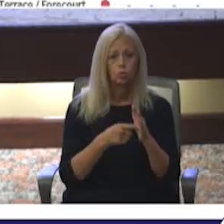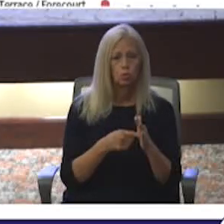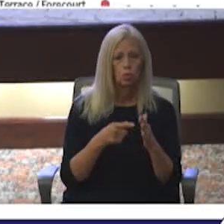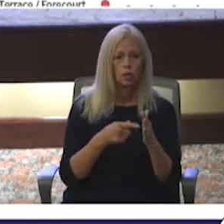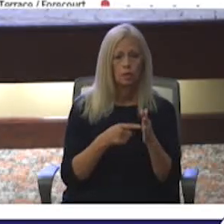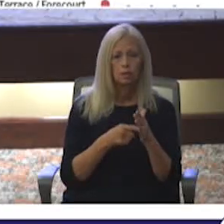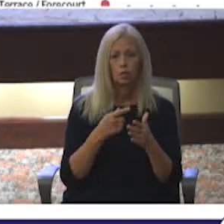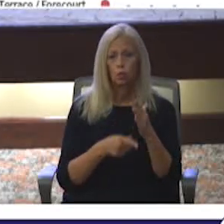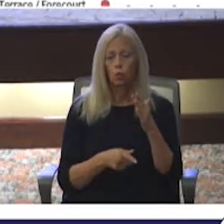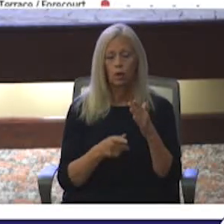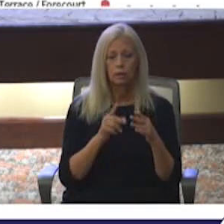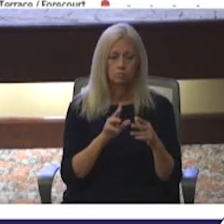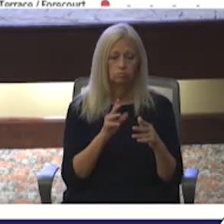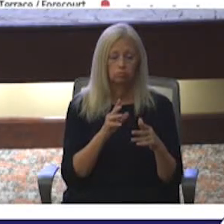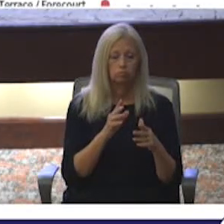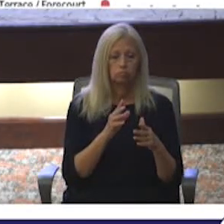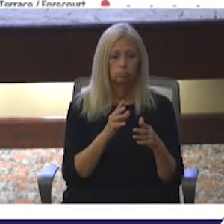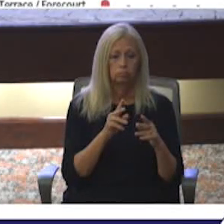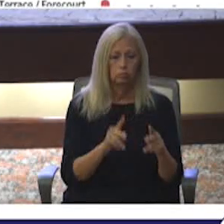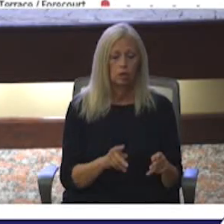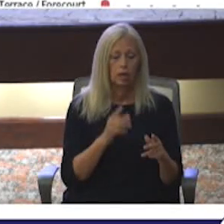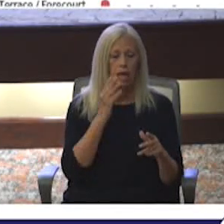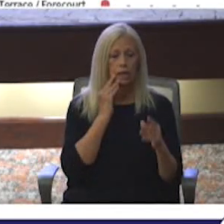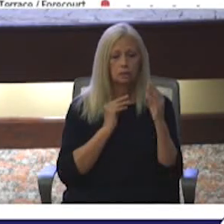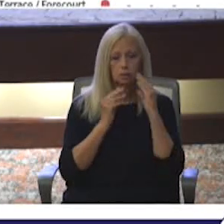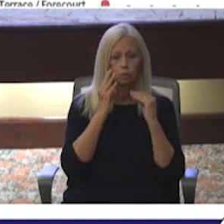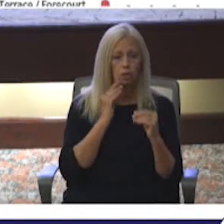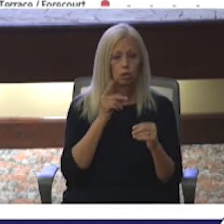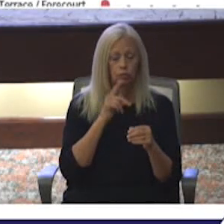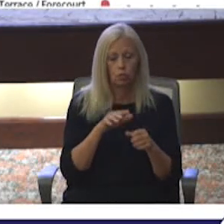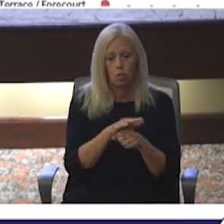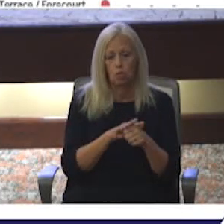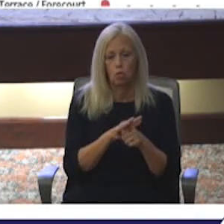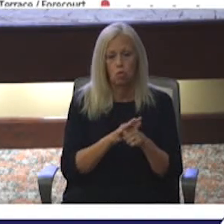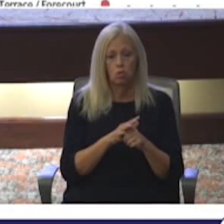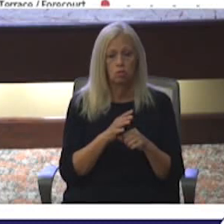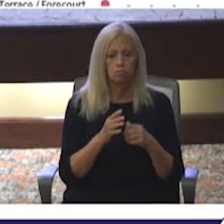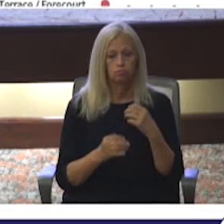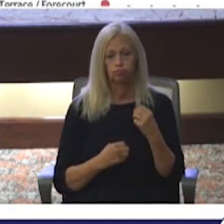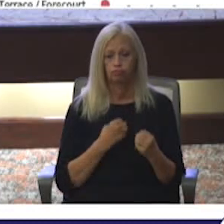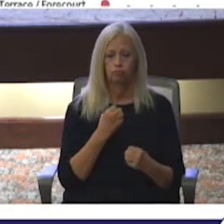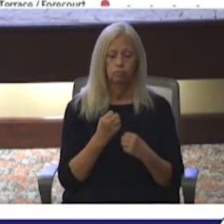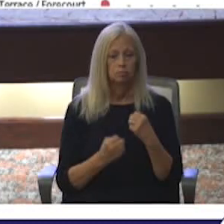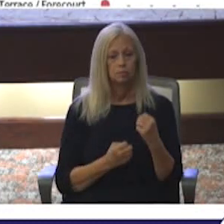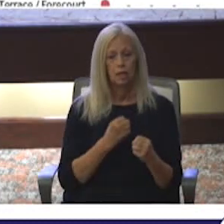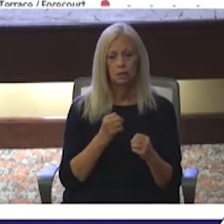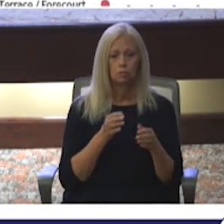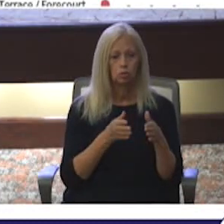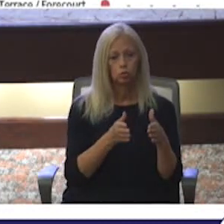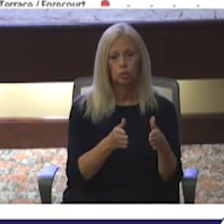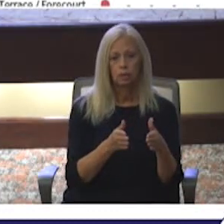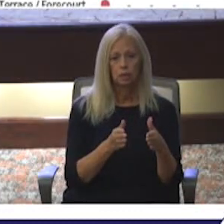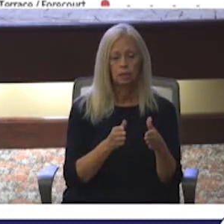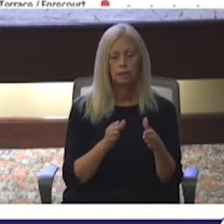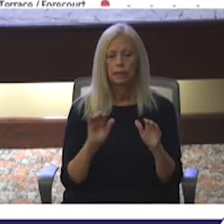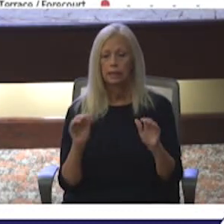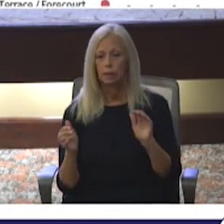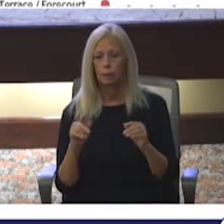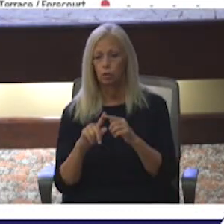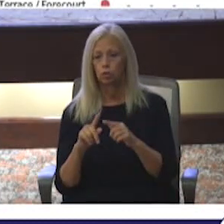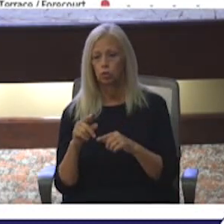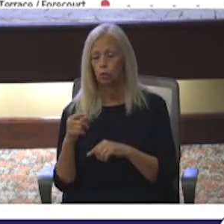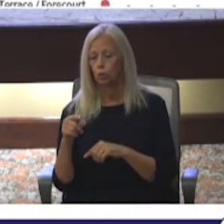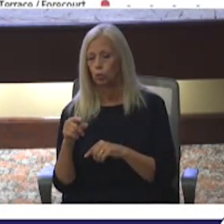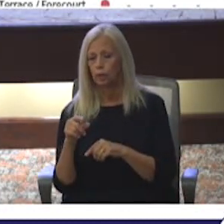the human experience on a local entertainment street might be, Mary Avenue maybe, versus a green boulevard, like U